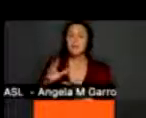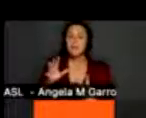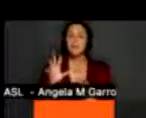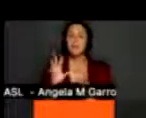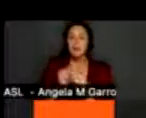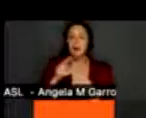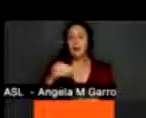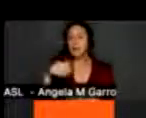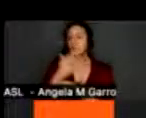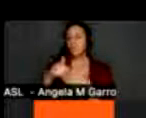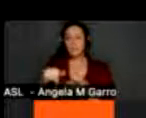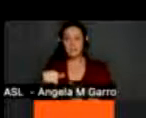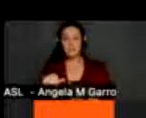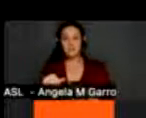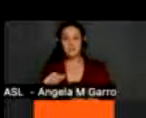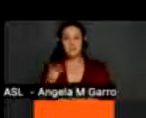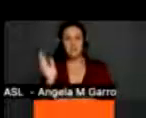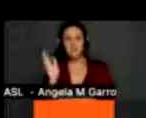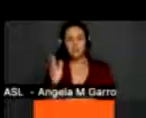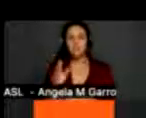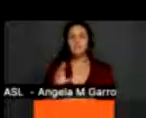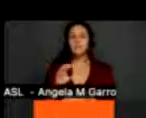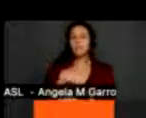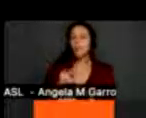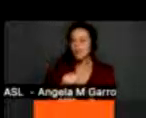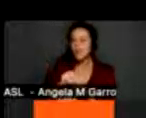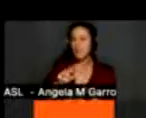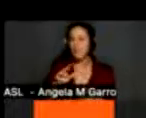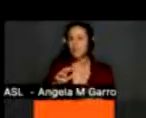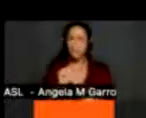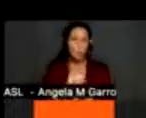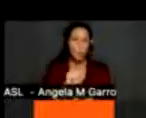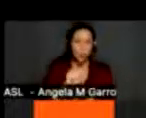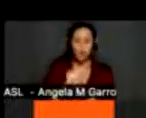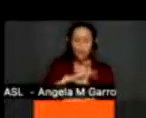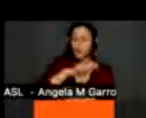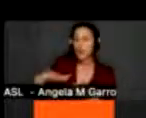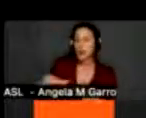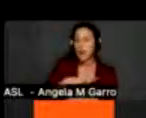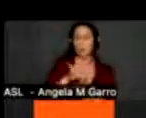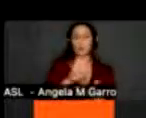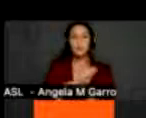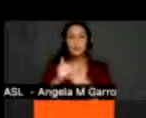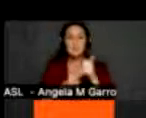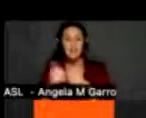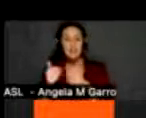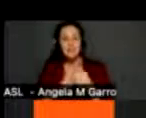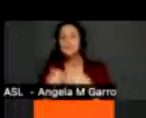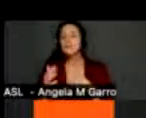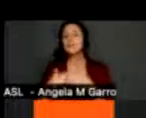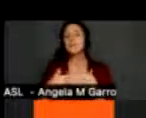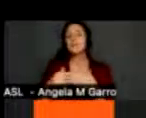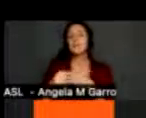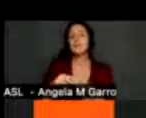is consultative work around school facilities in the utilization of funding that was set